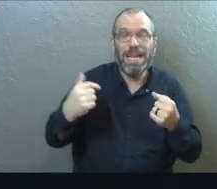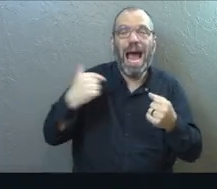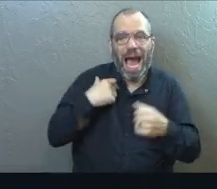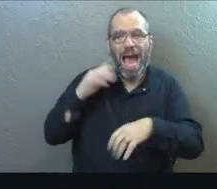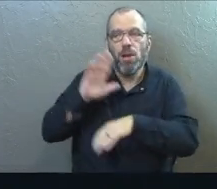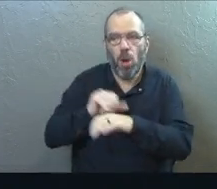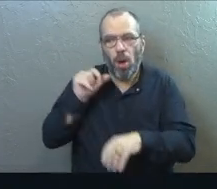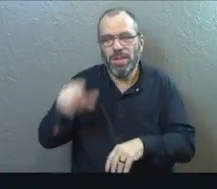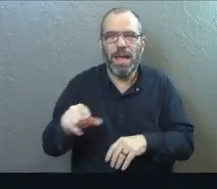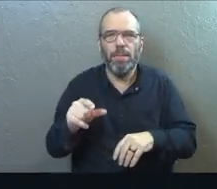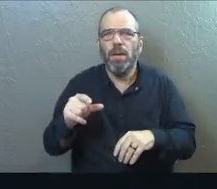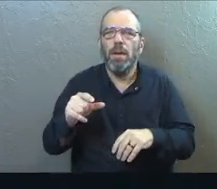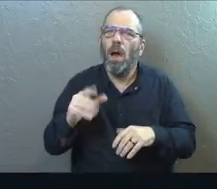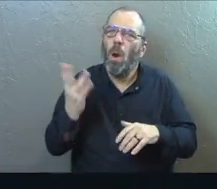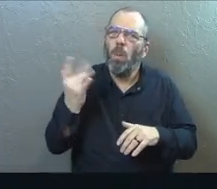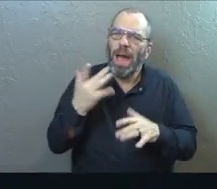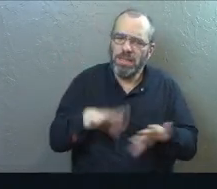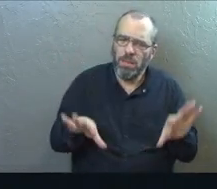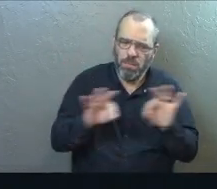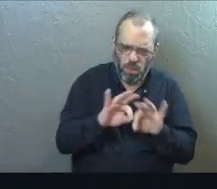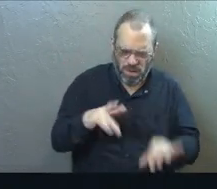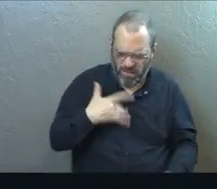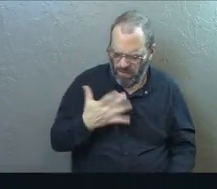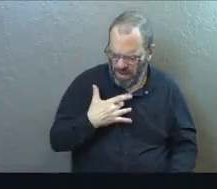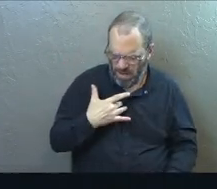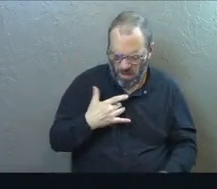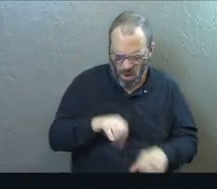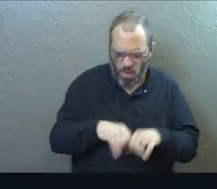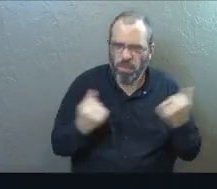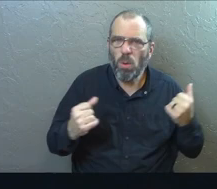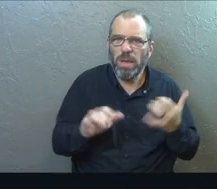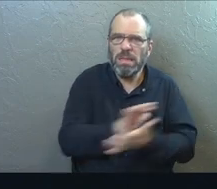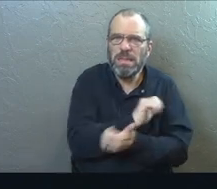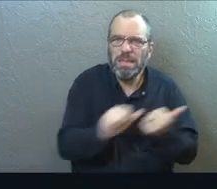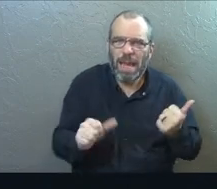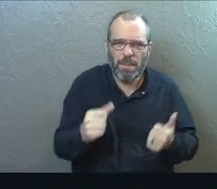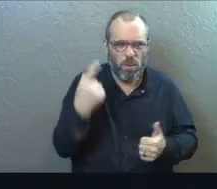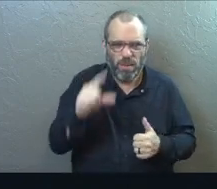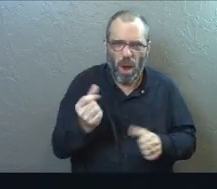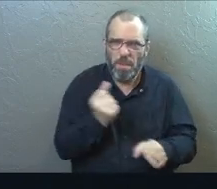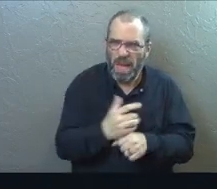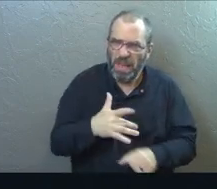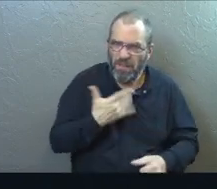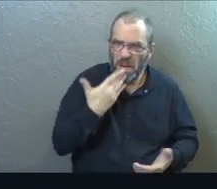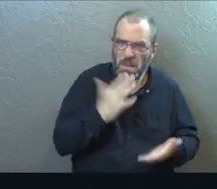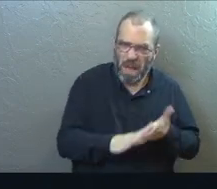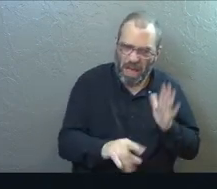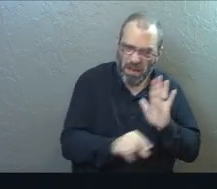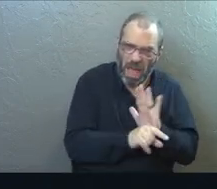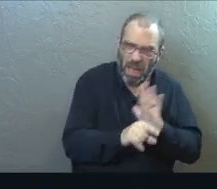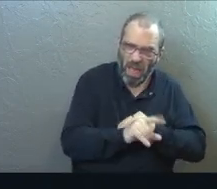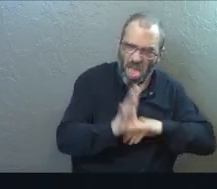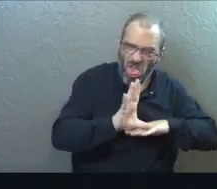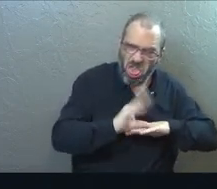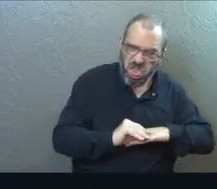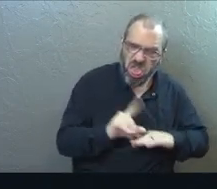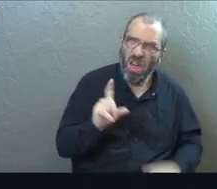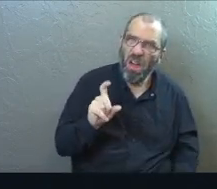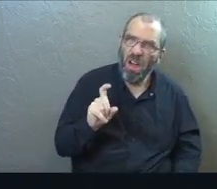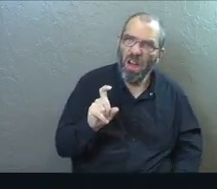know that we are broken? Again, it feels like there's some heaviness there, right? Like, is it to make us feel bad again, or to make us feel so